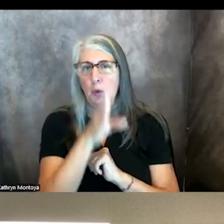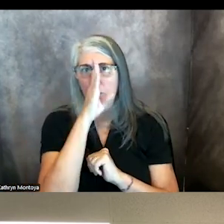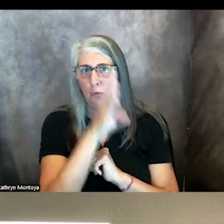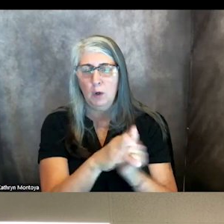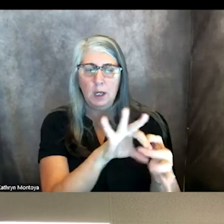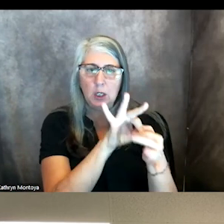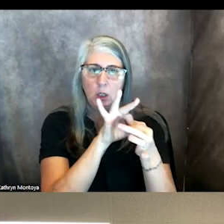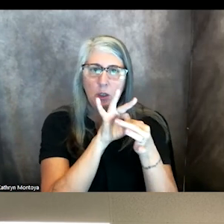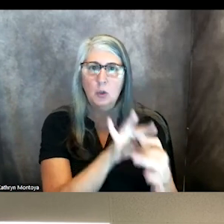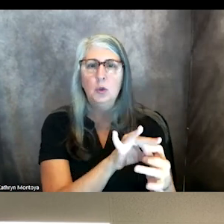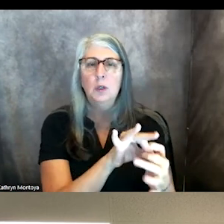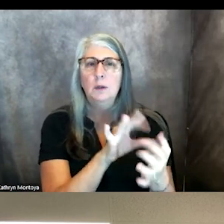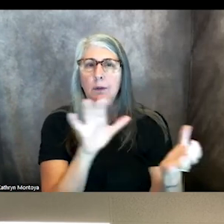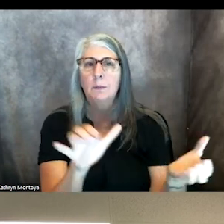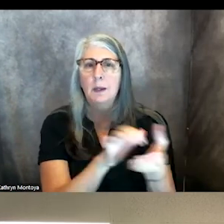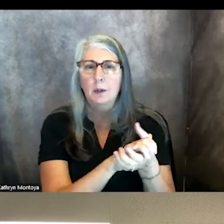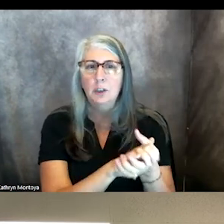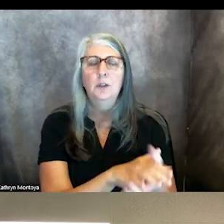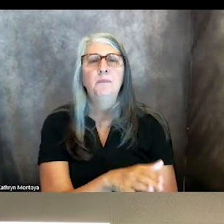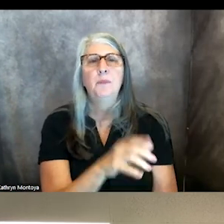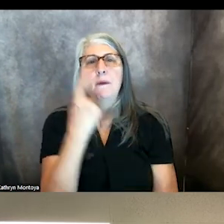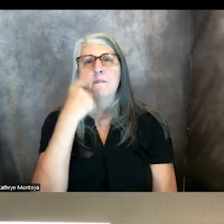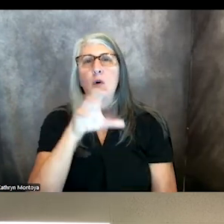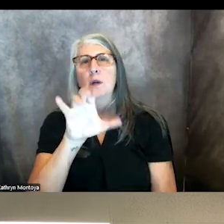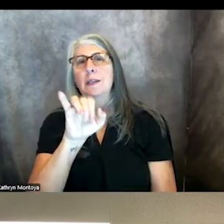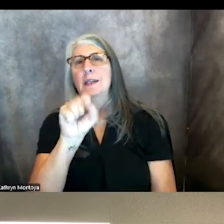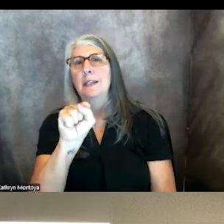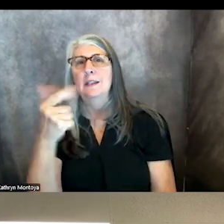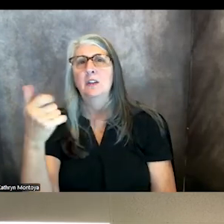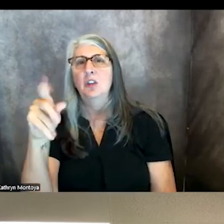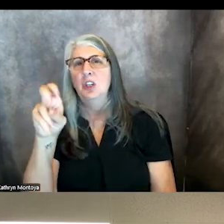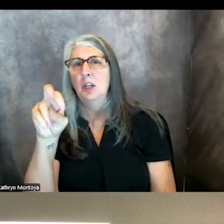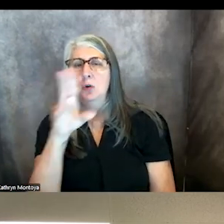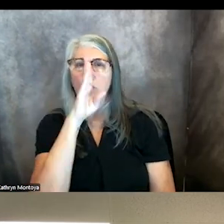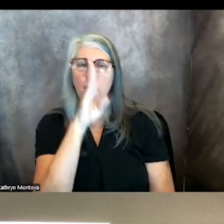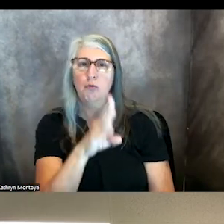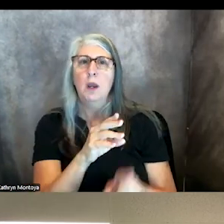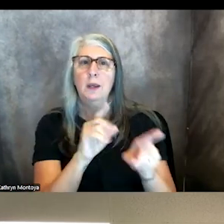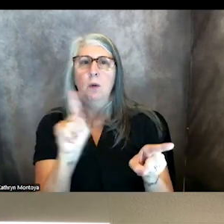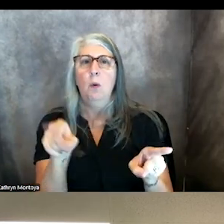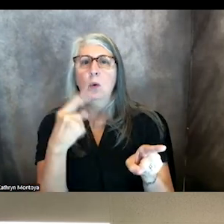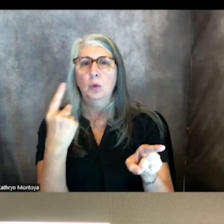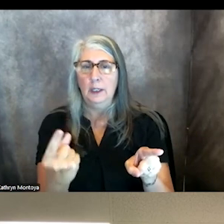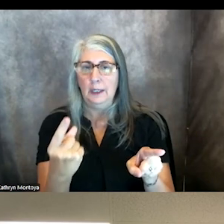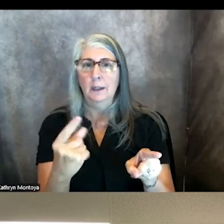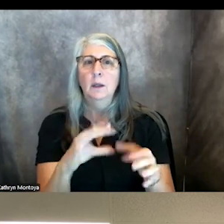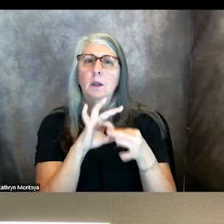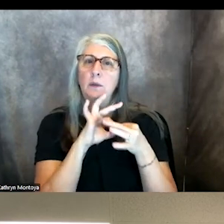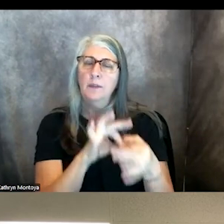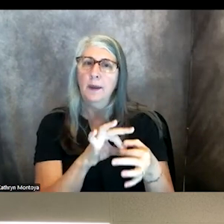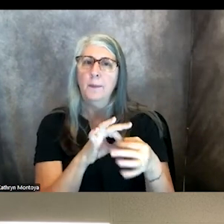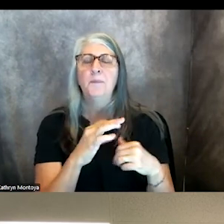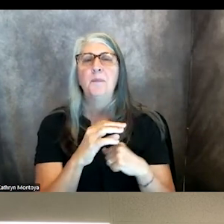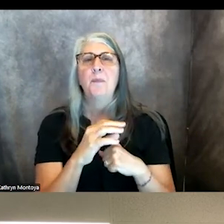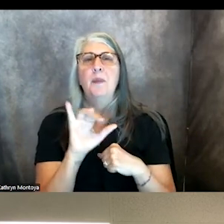given to cisgender, straight unions and dynamics and identities are